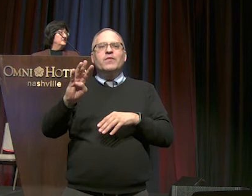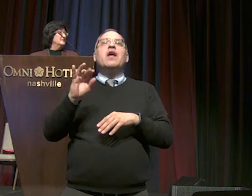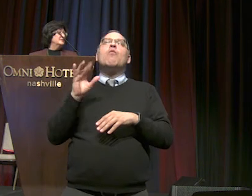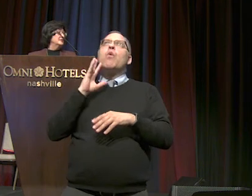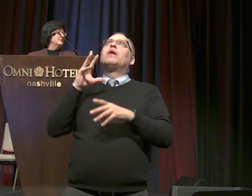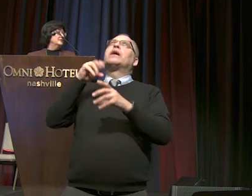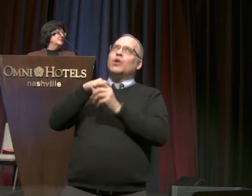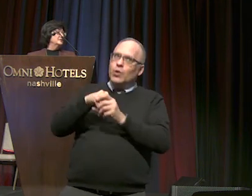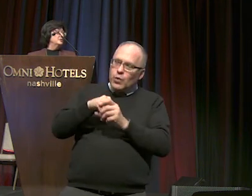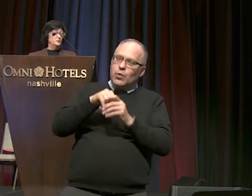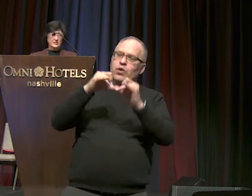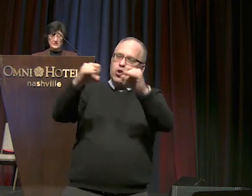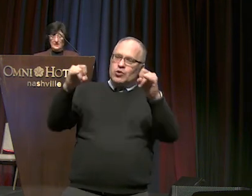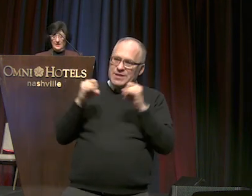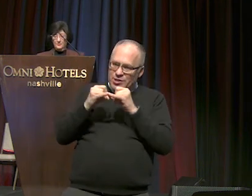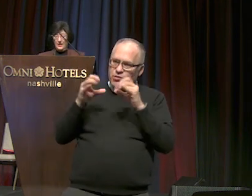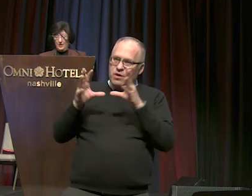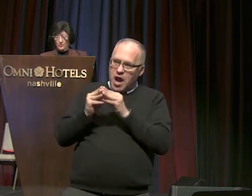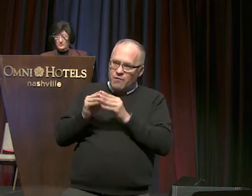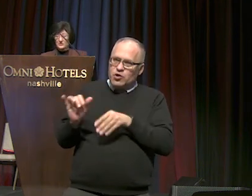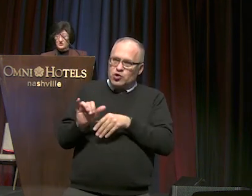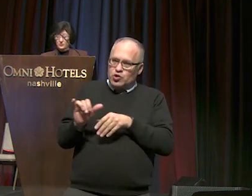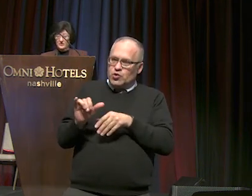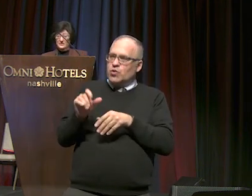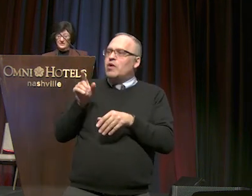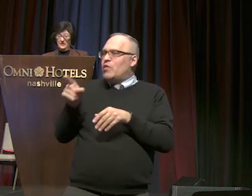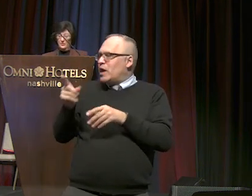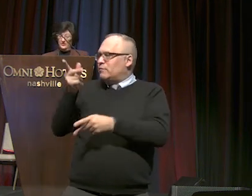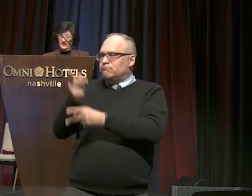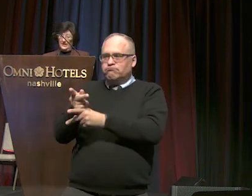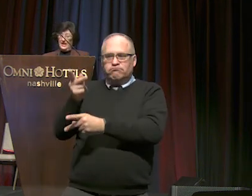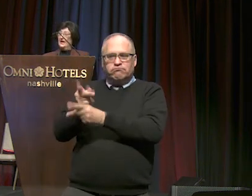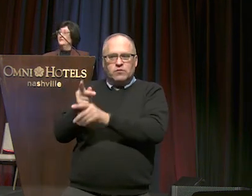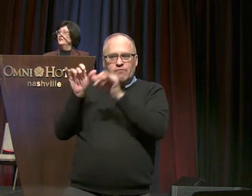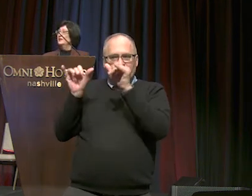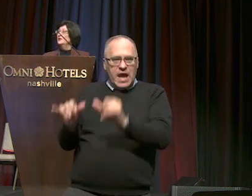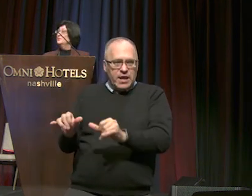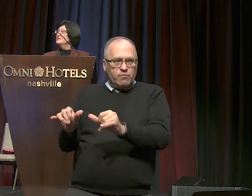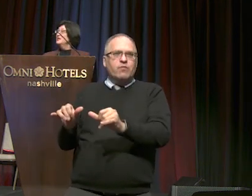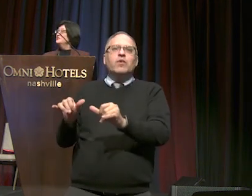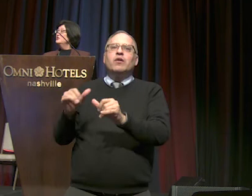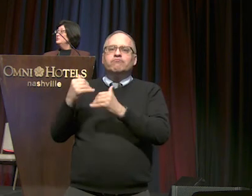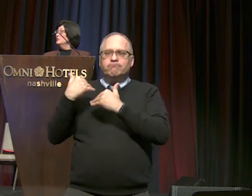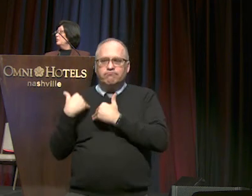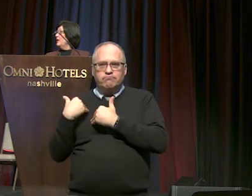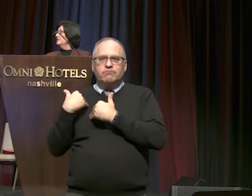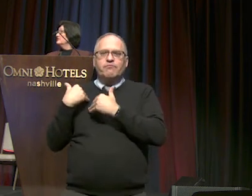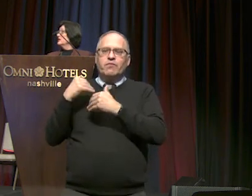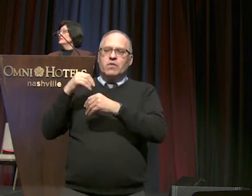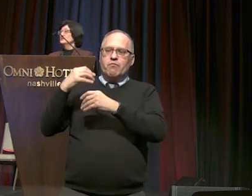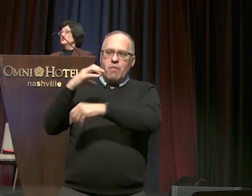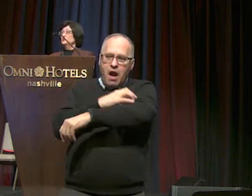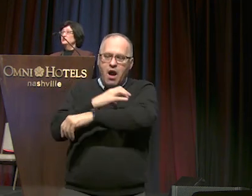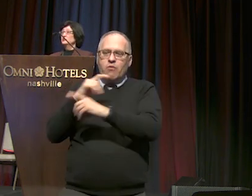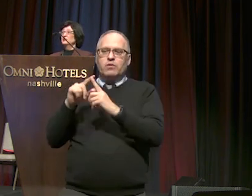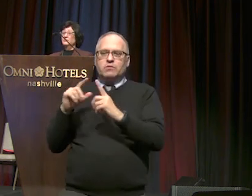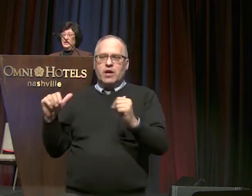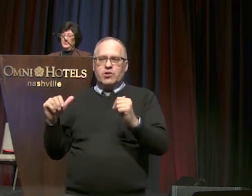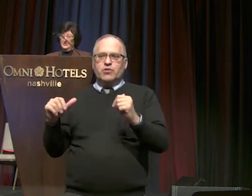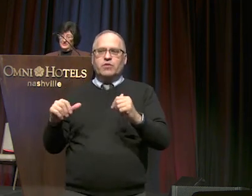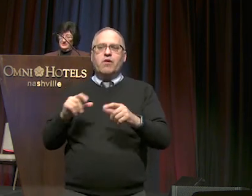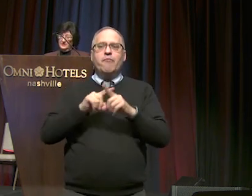would continue with the same powers and duties that they currently have. But stage 2 requires